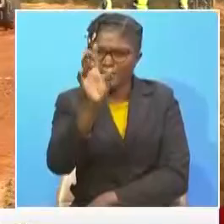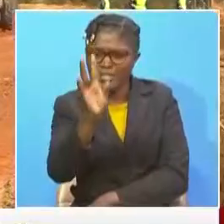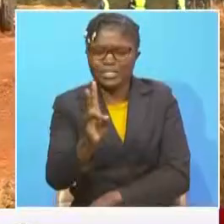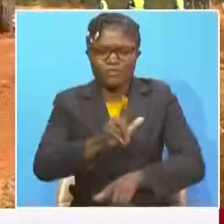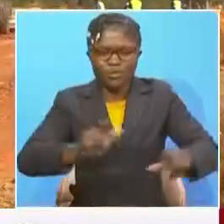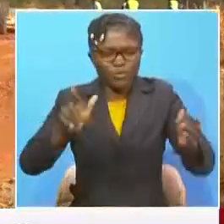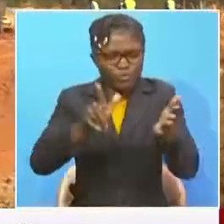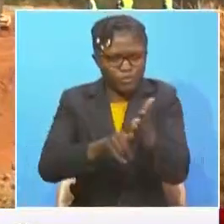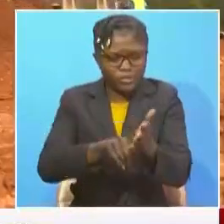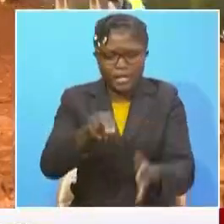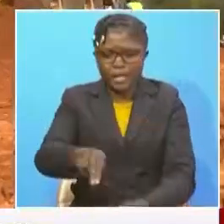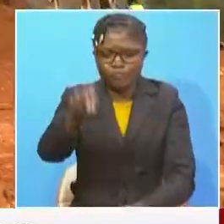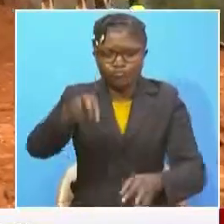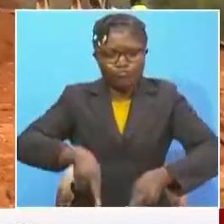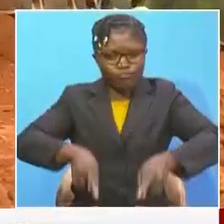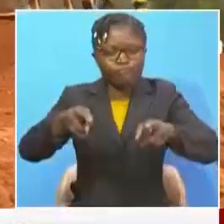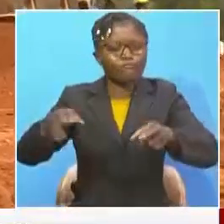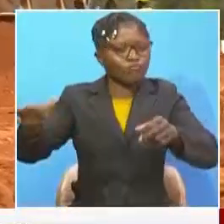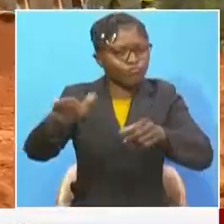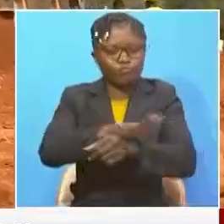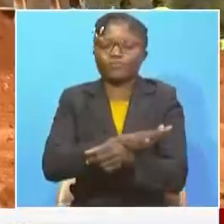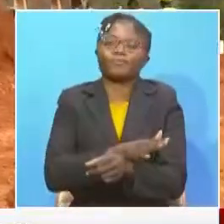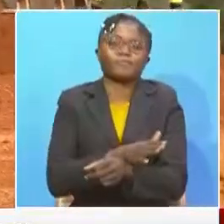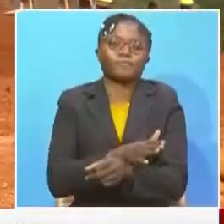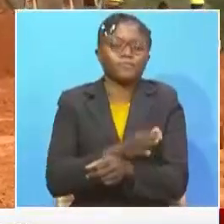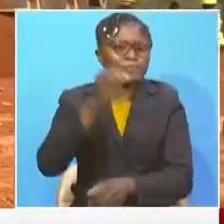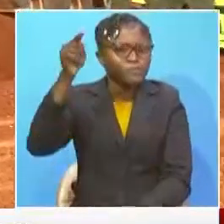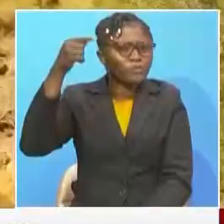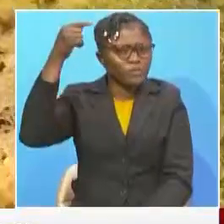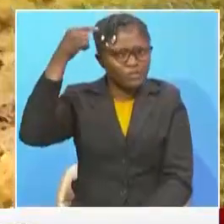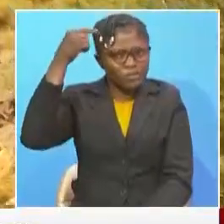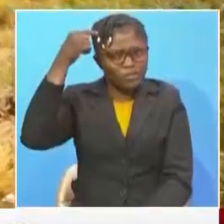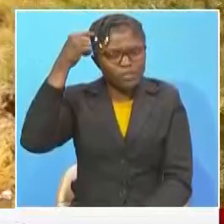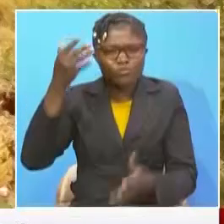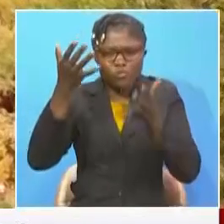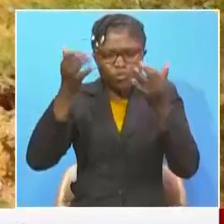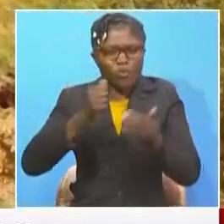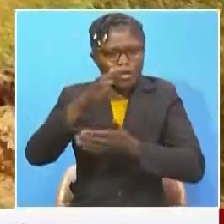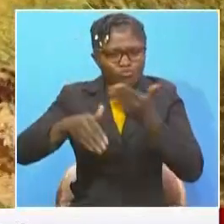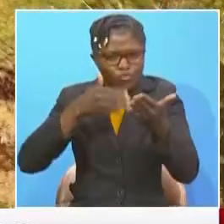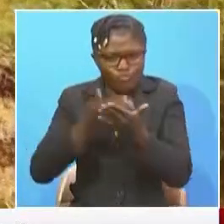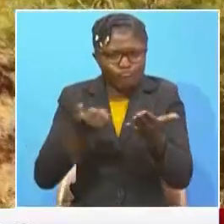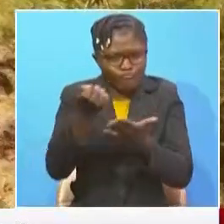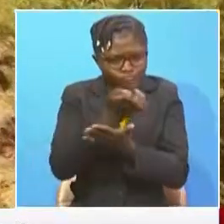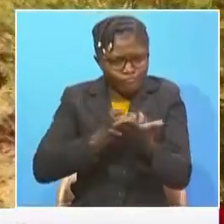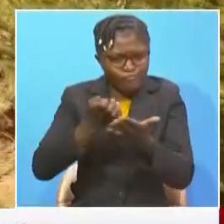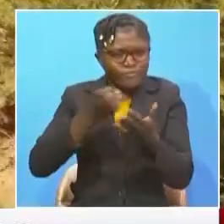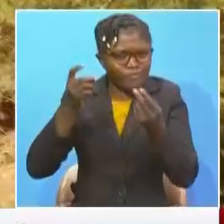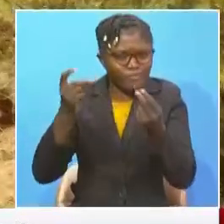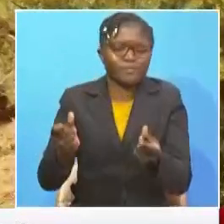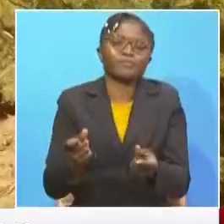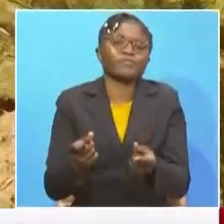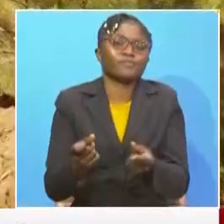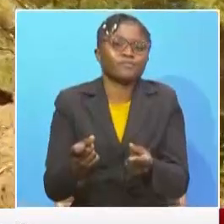327-kilometer Lusaka-Ndola Road are in full swing. The government wants this vital economic route of regional